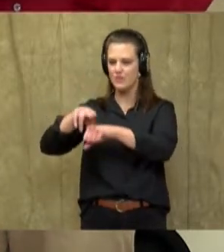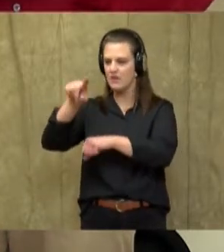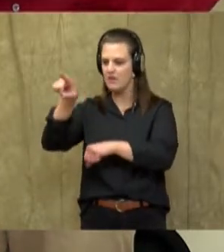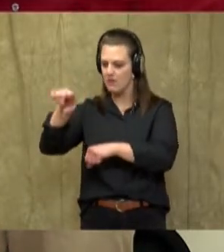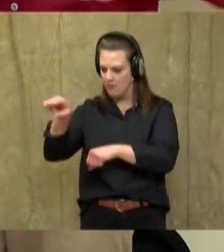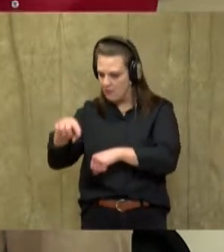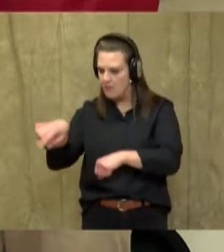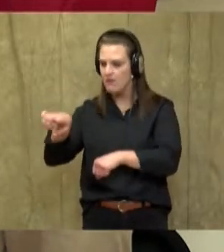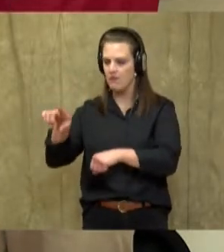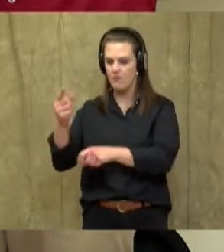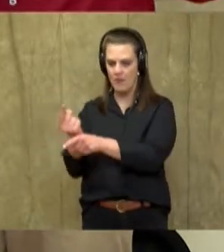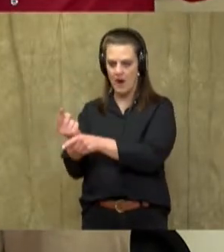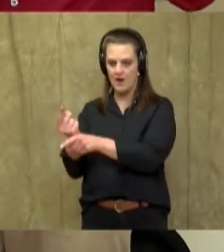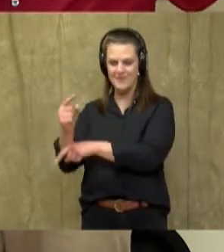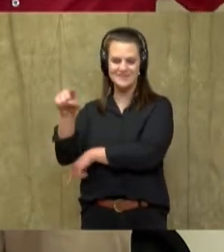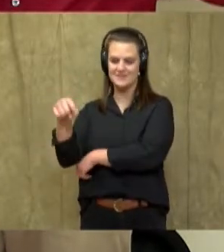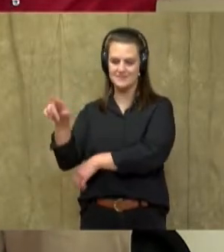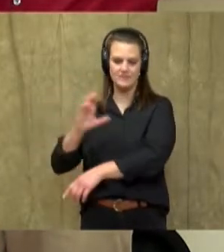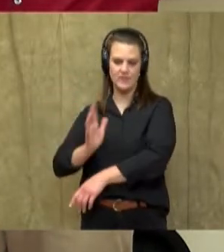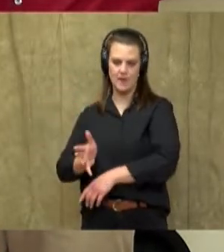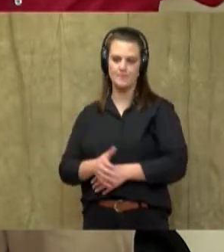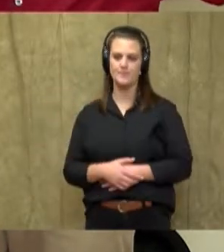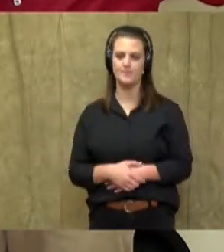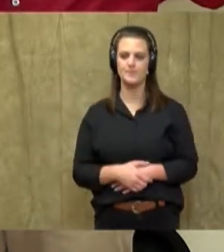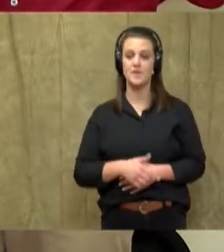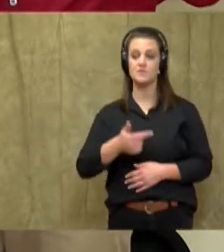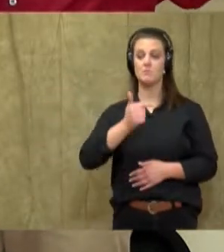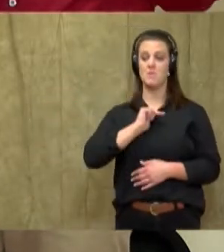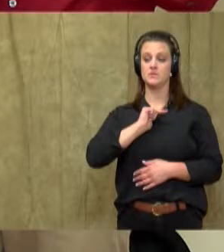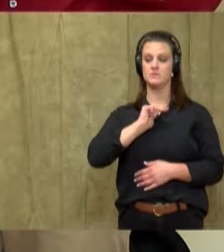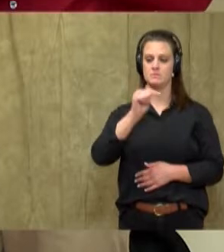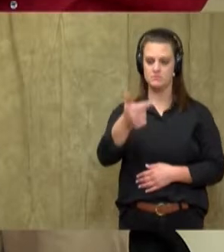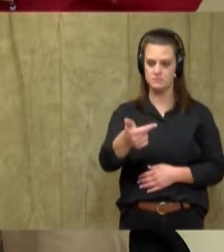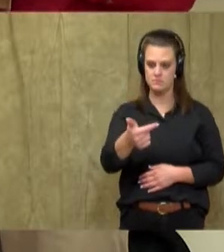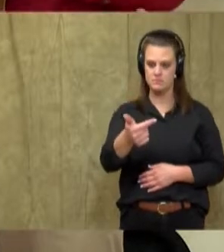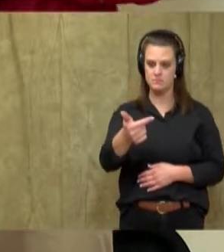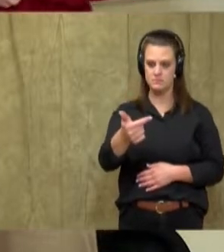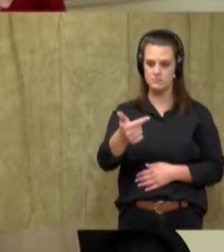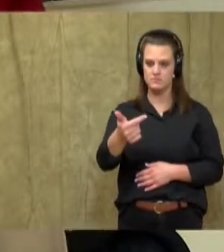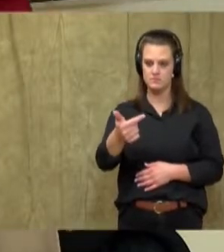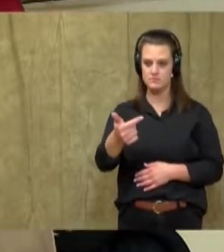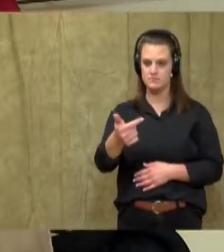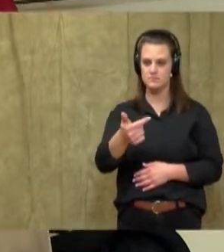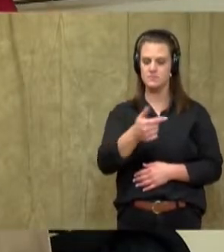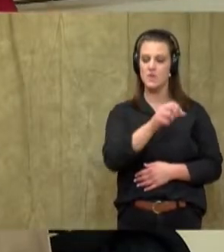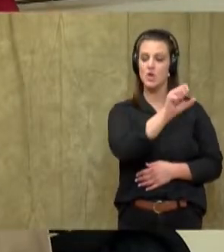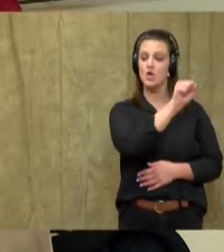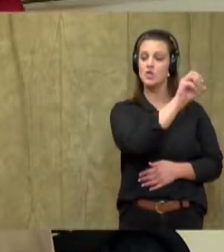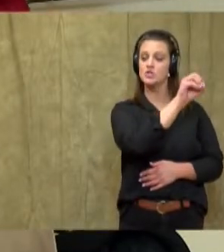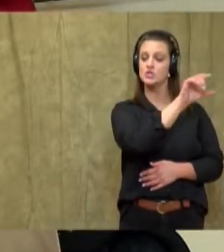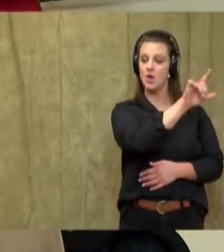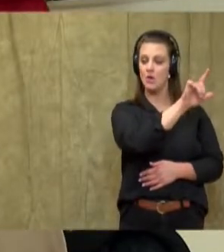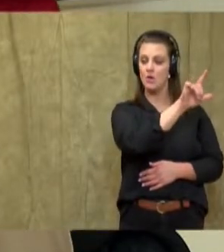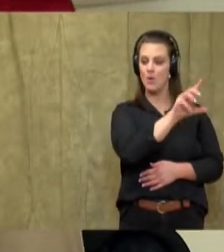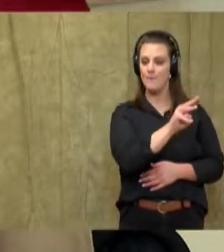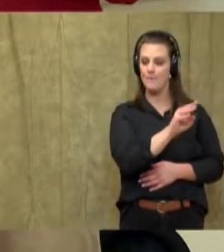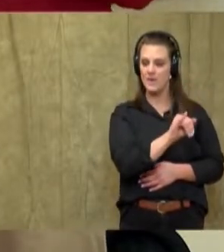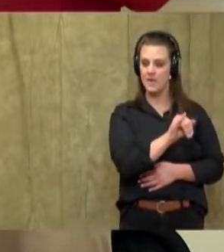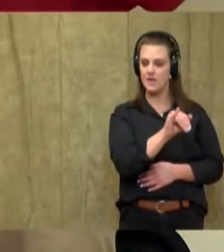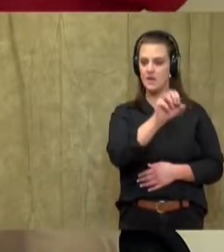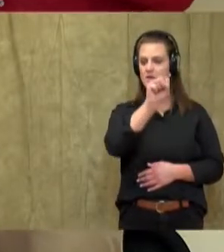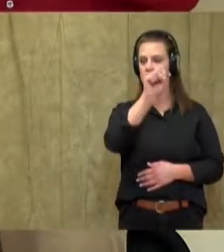bit like a letter Z. So let's do a few examples. My turn, then your turn, using so, then